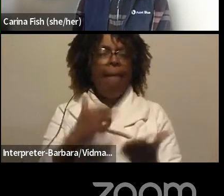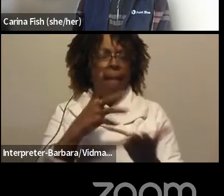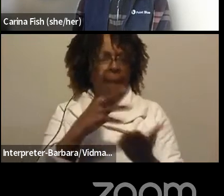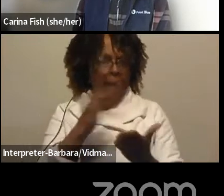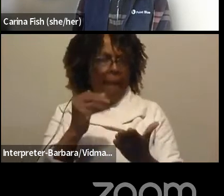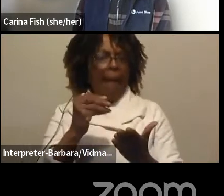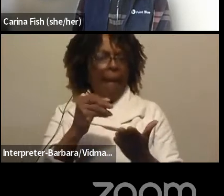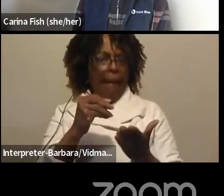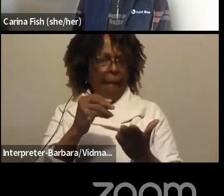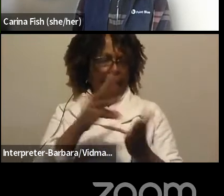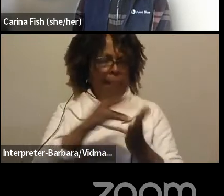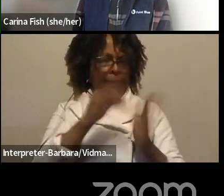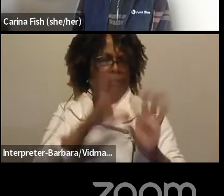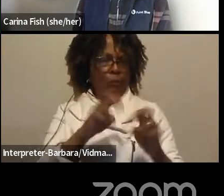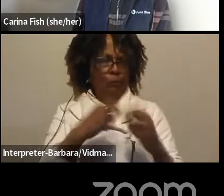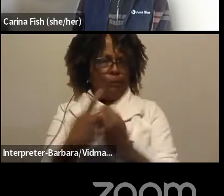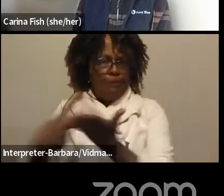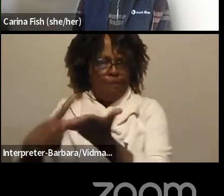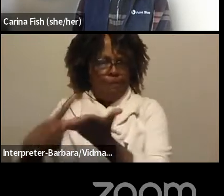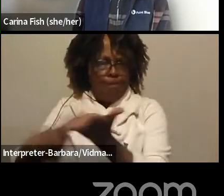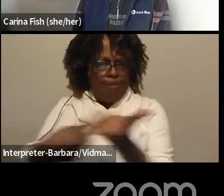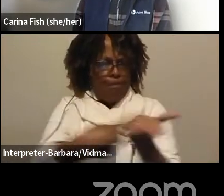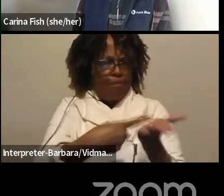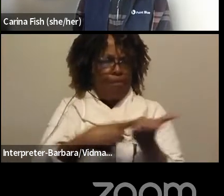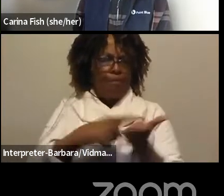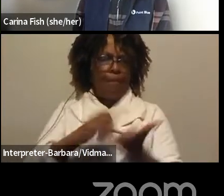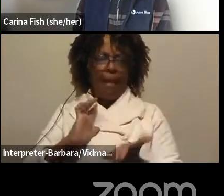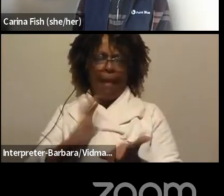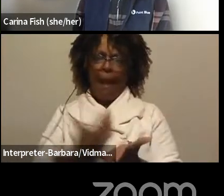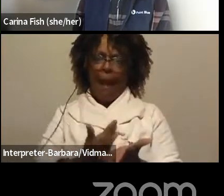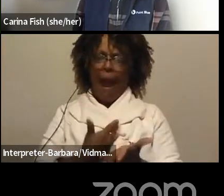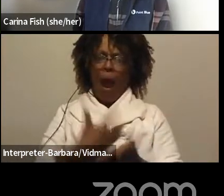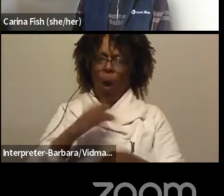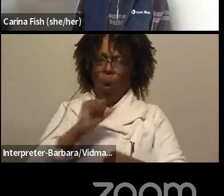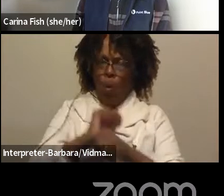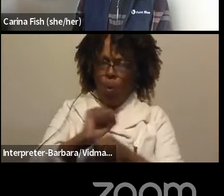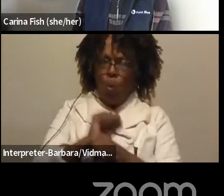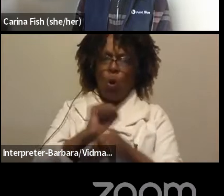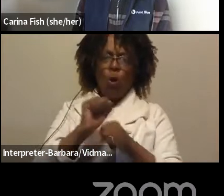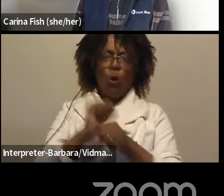within that will come to light. Some have, some haven't.